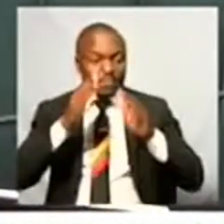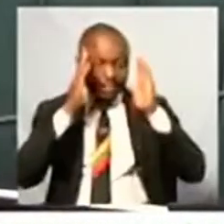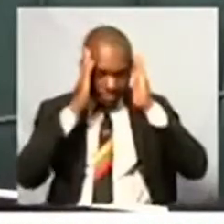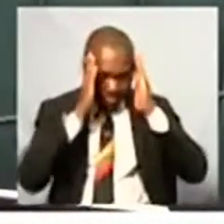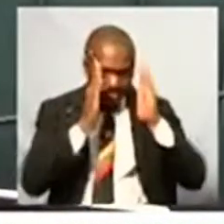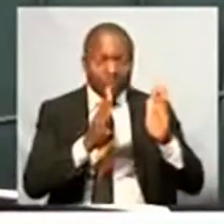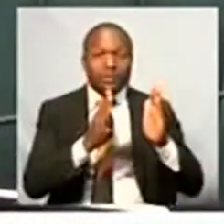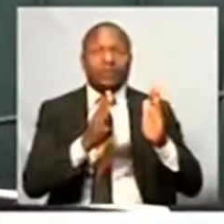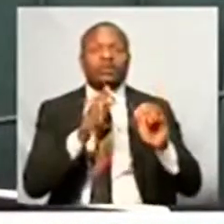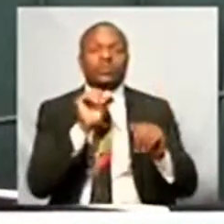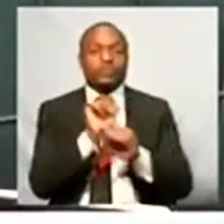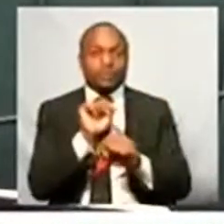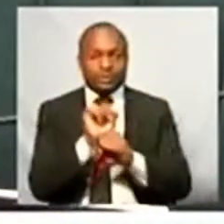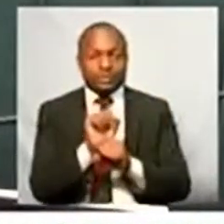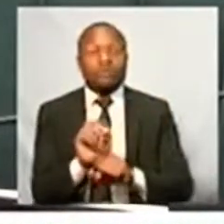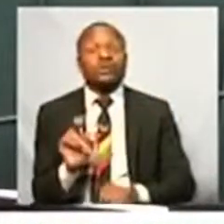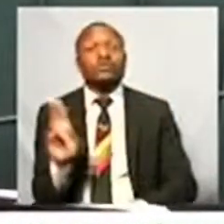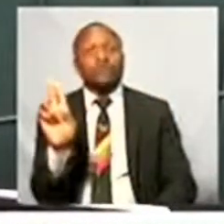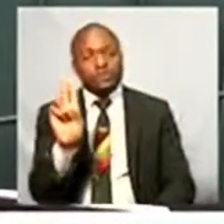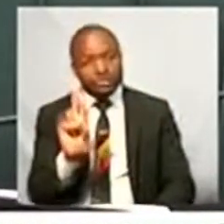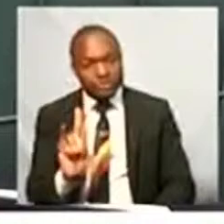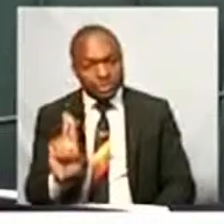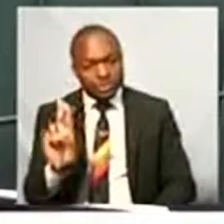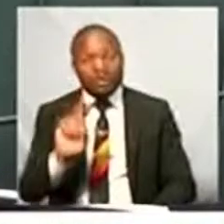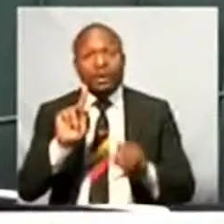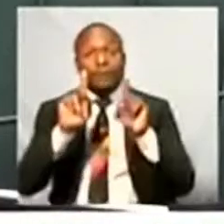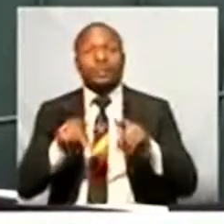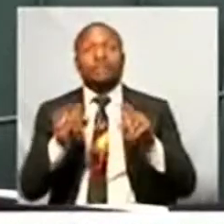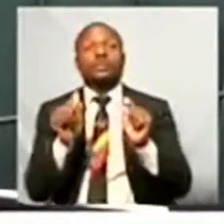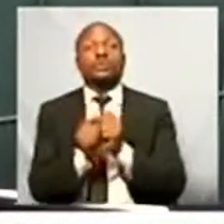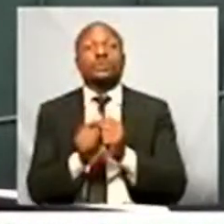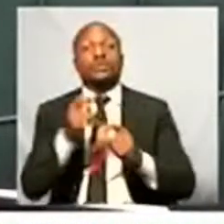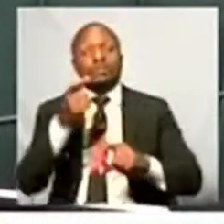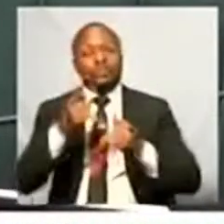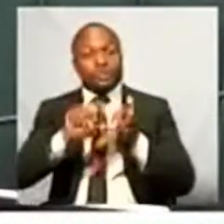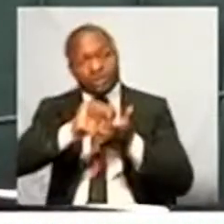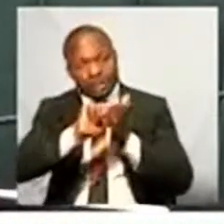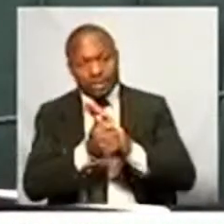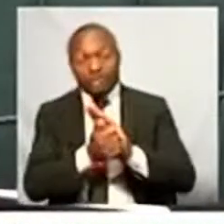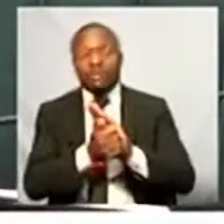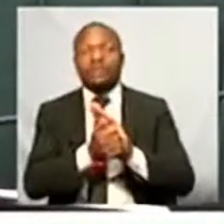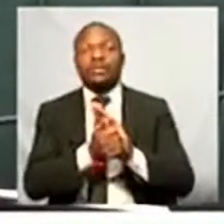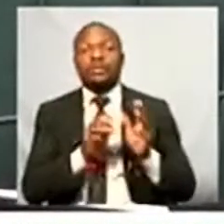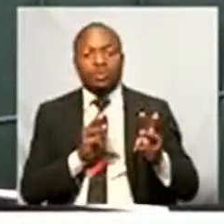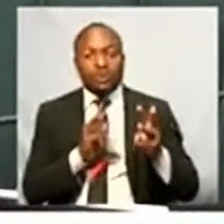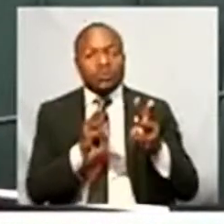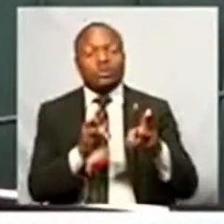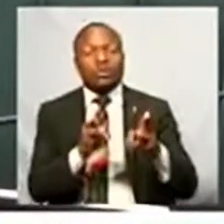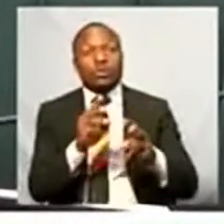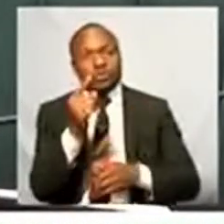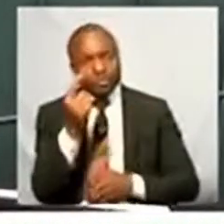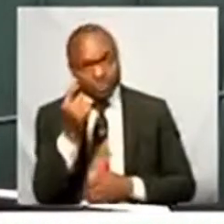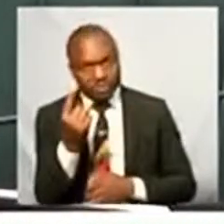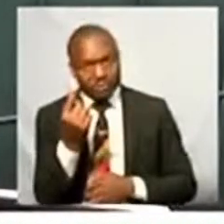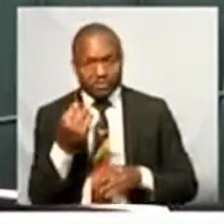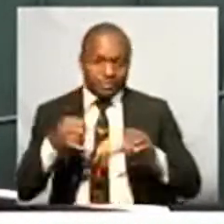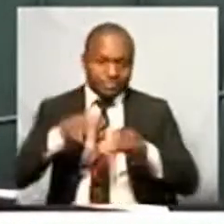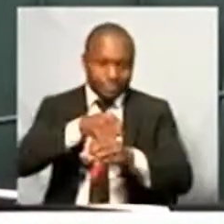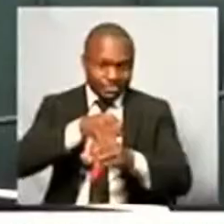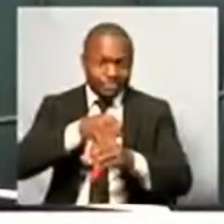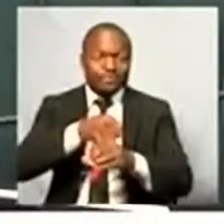its efforts to operationalize the Persons with Disabilities Act in a manner that is, one,